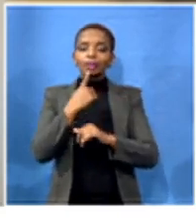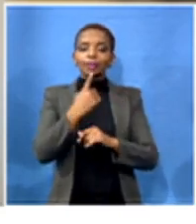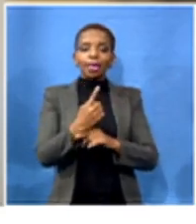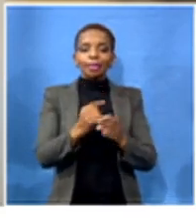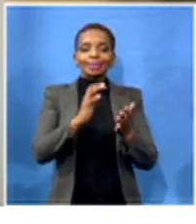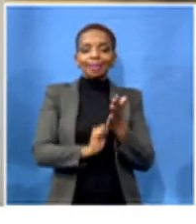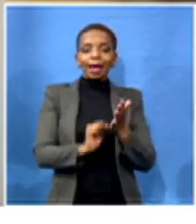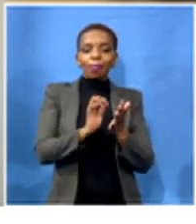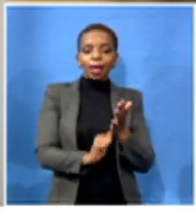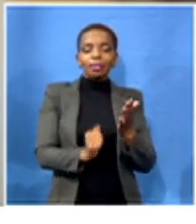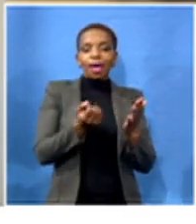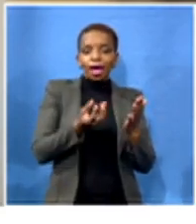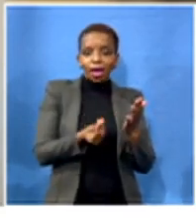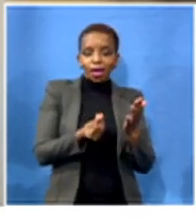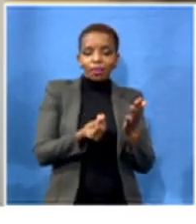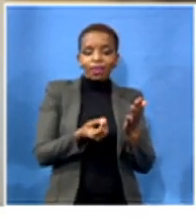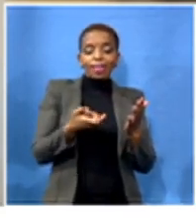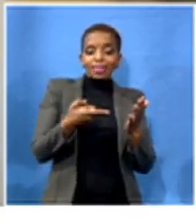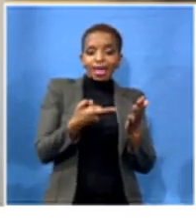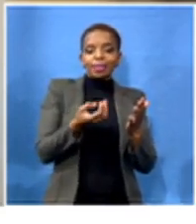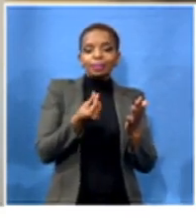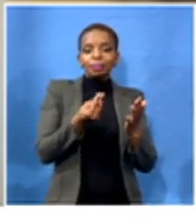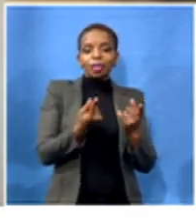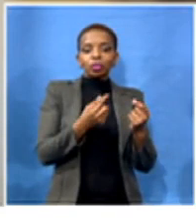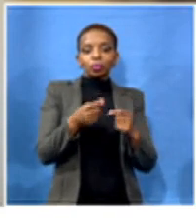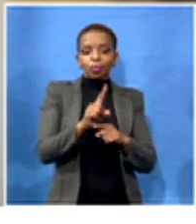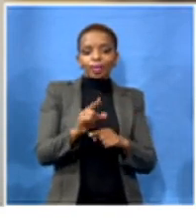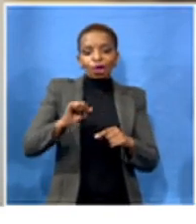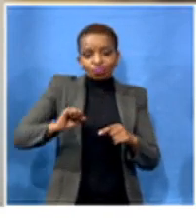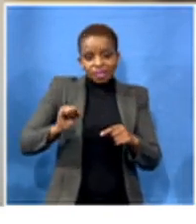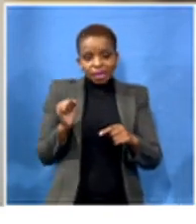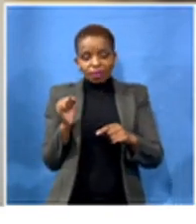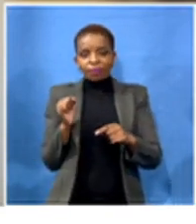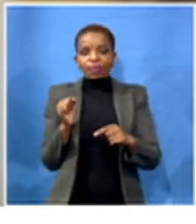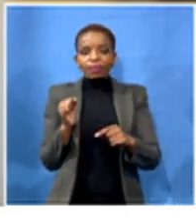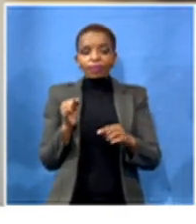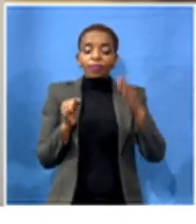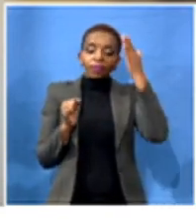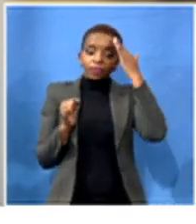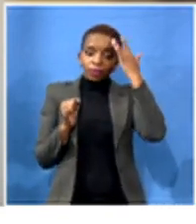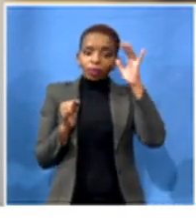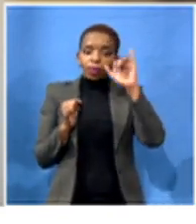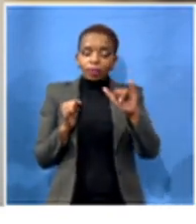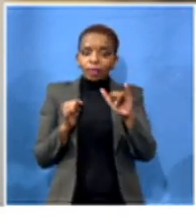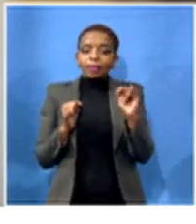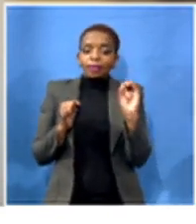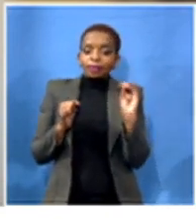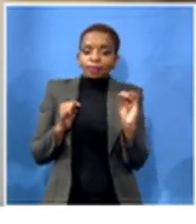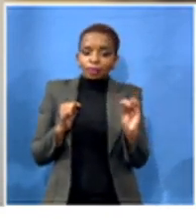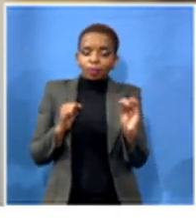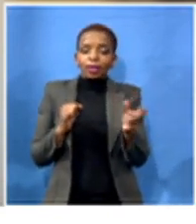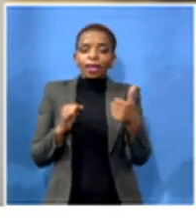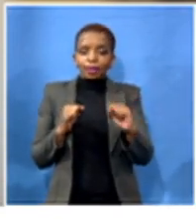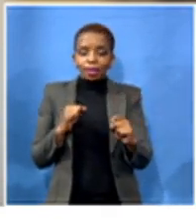put into reserves. And you may know that it is legislated that schemes must